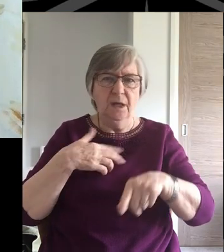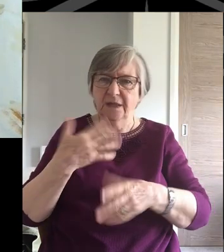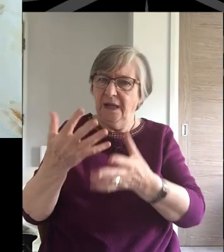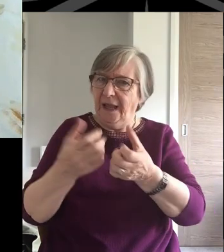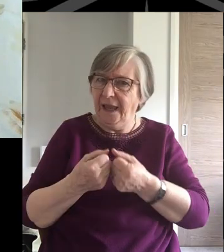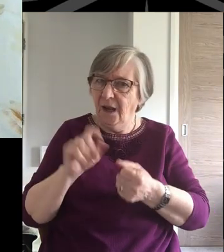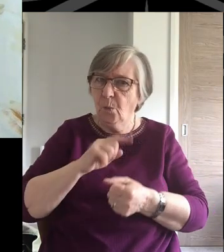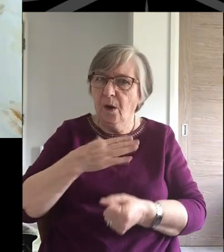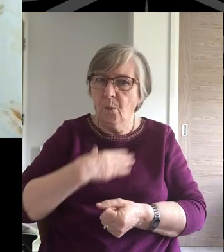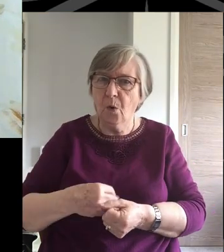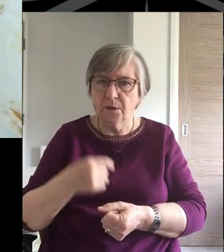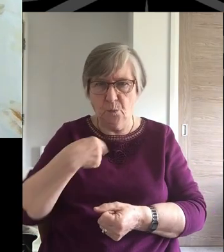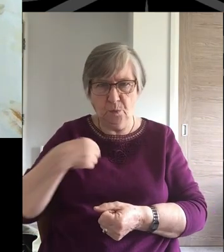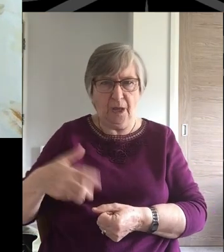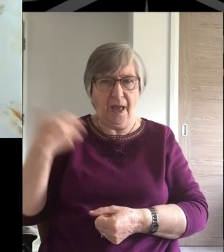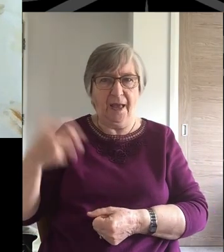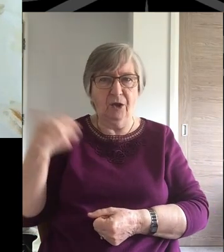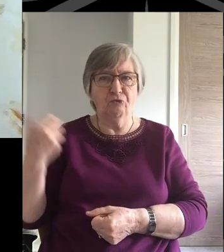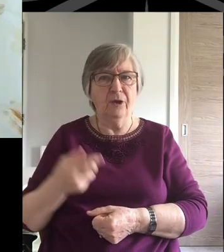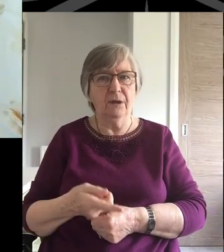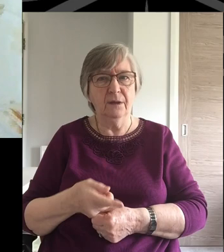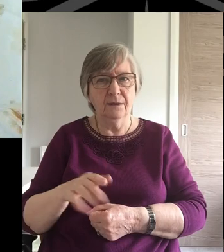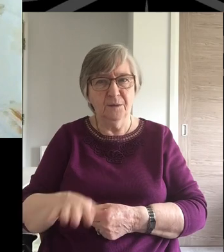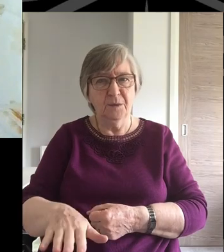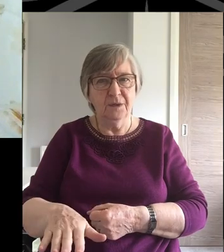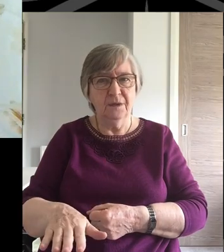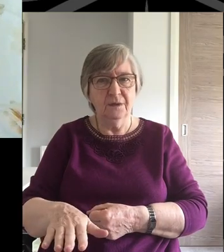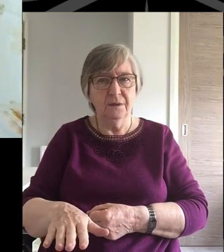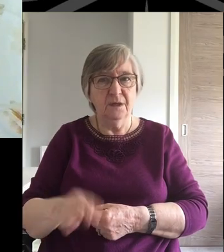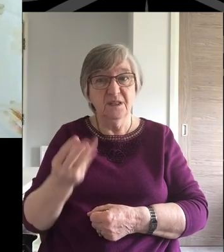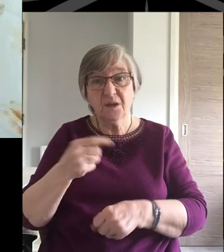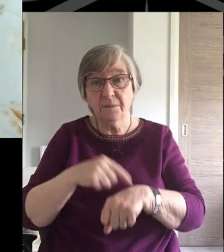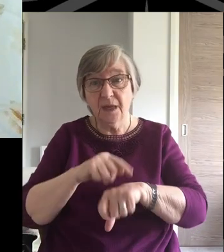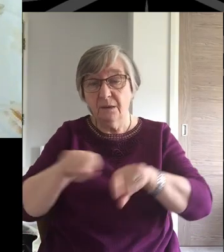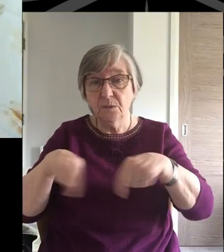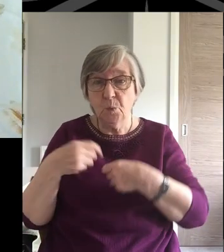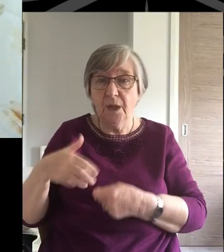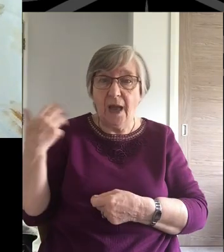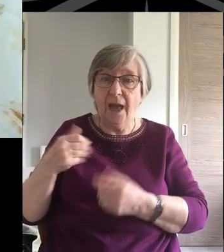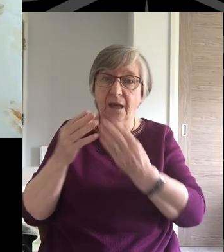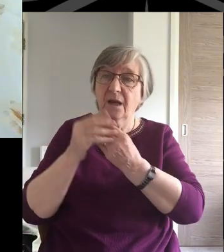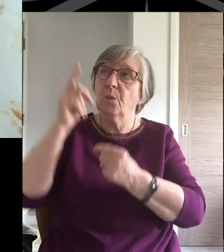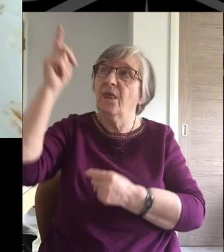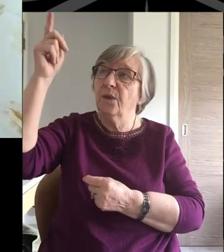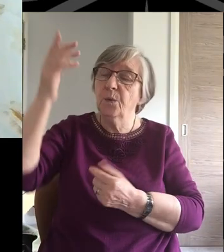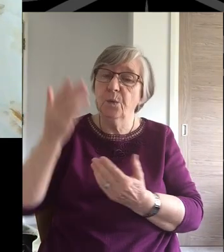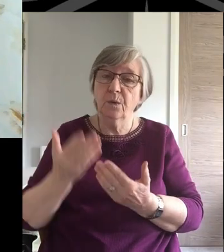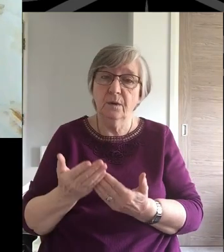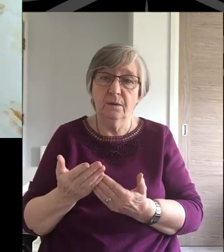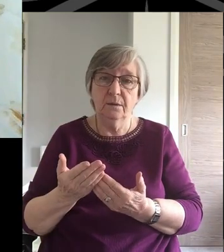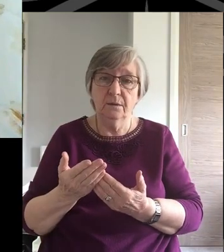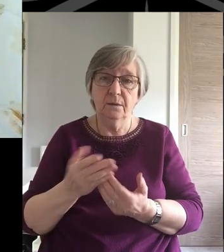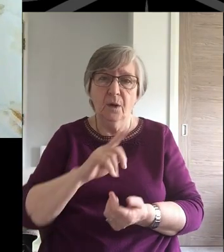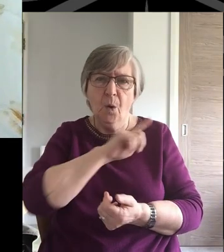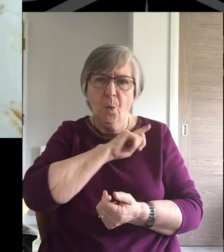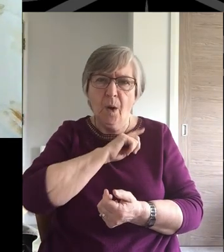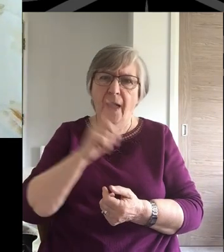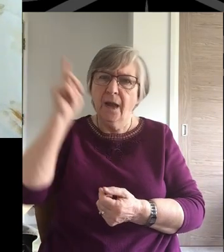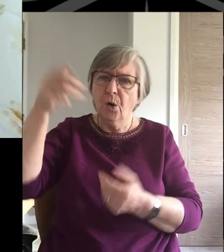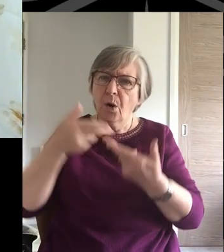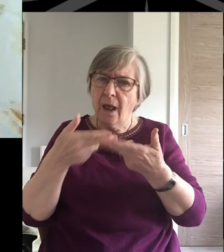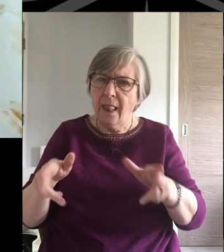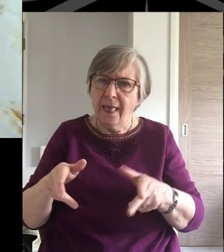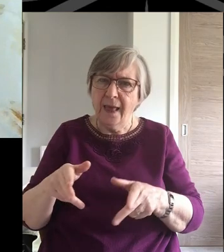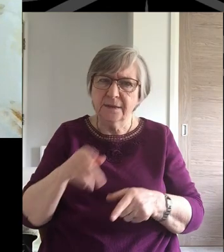way, we got angry. At times we get angry with you. Why is God